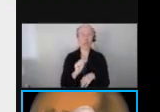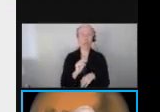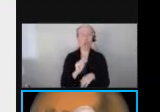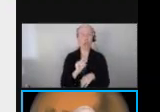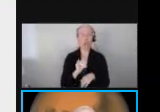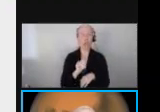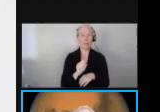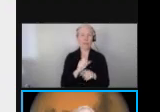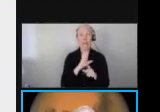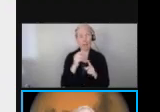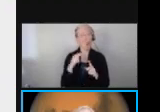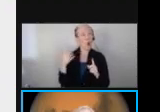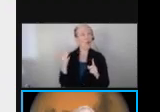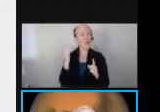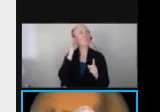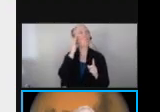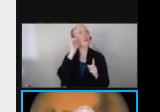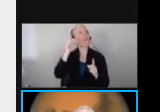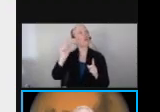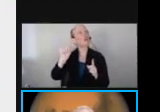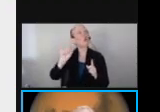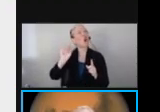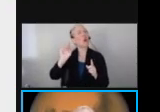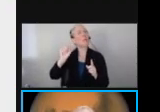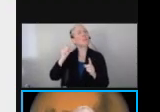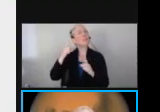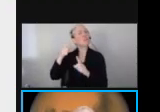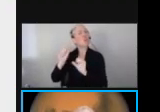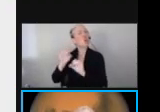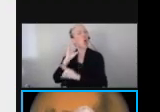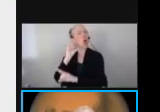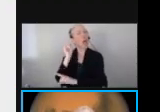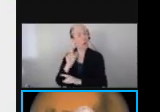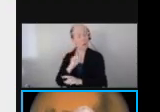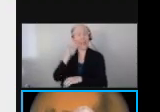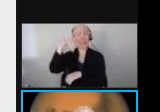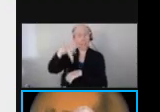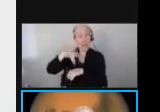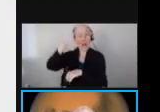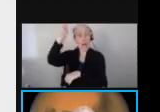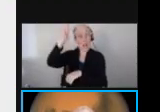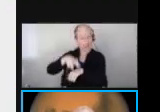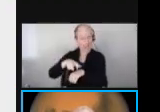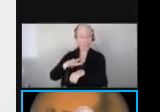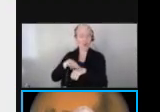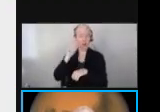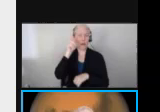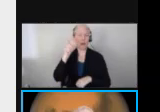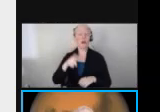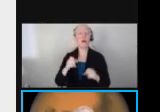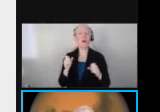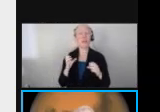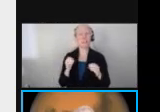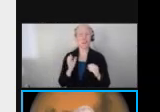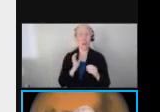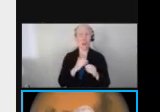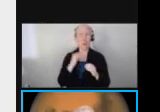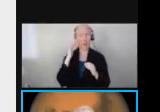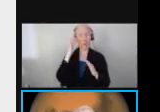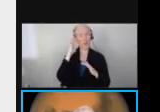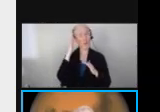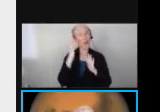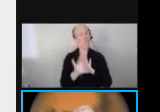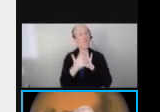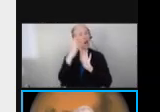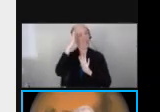those later Artemis missions might look like when we land on the lunar surface. So our philosophy here is to be as unobtrusive as possible,